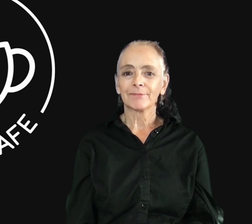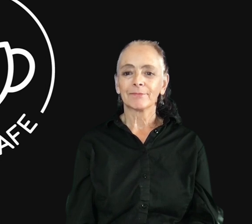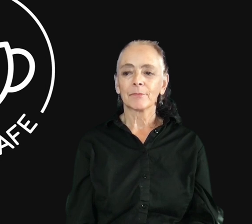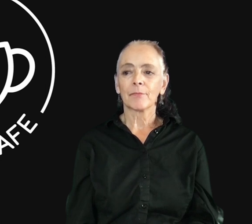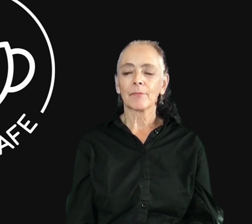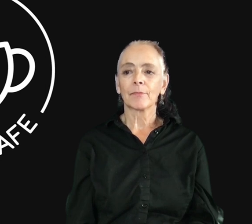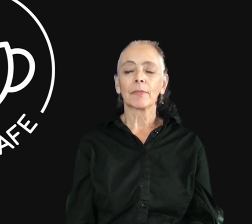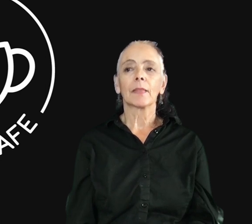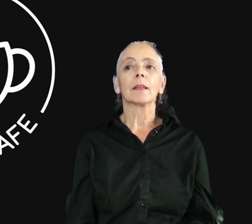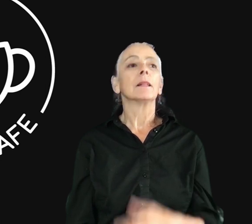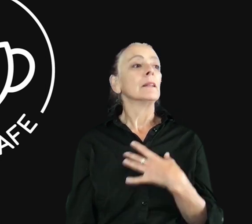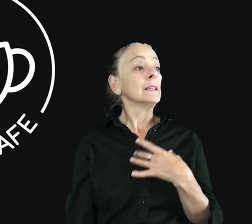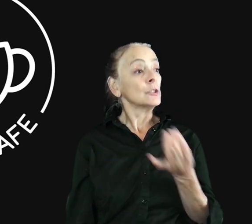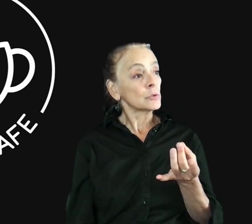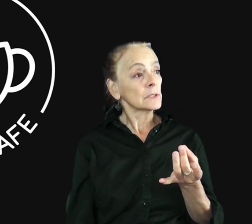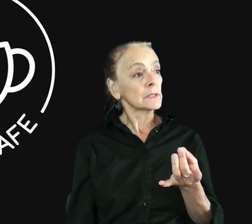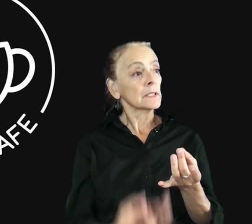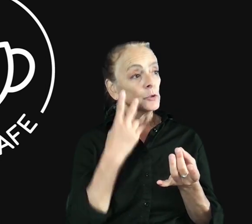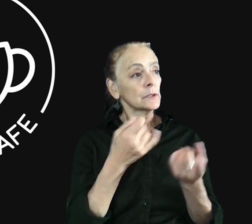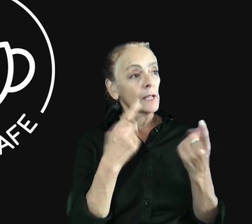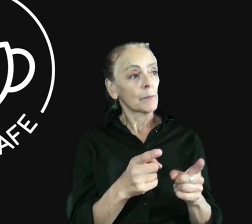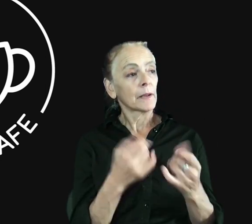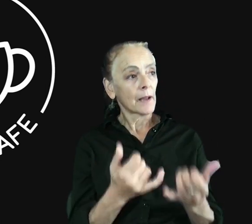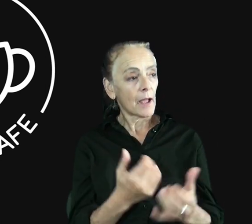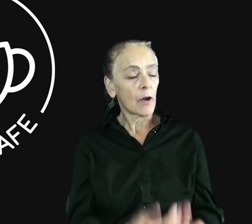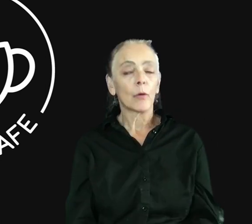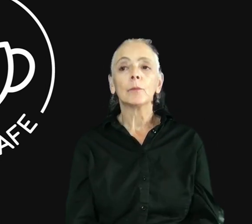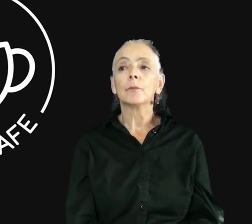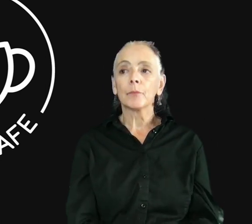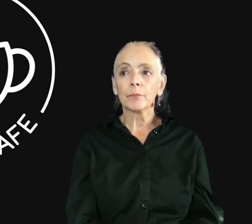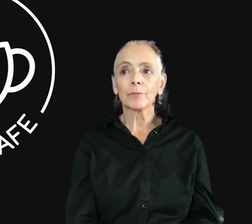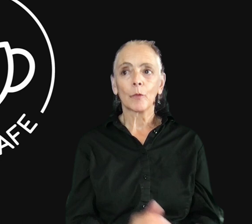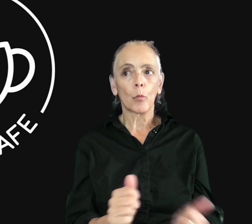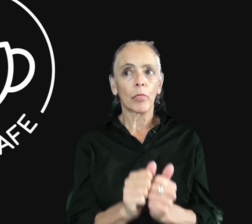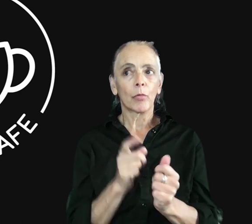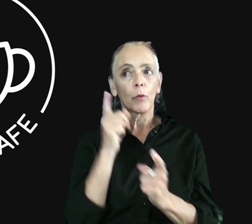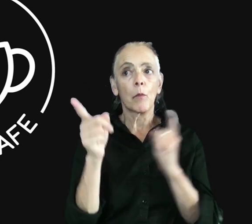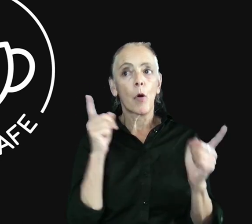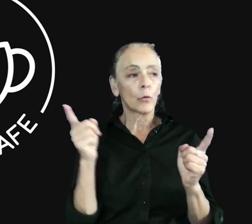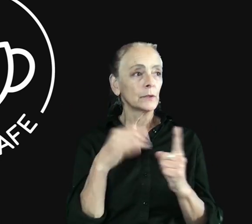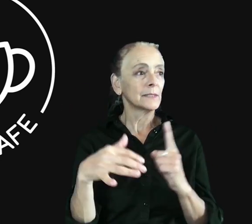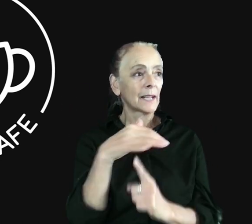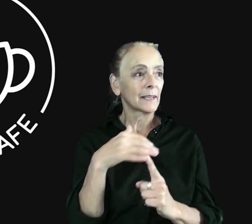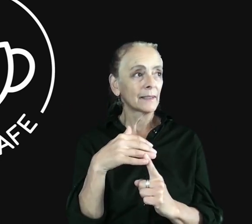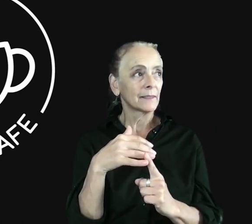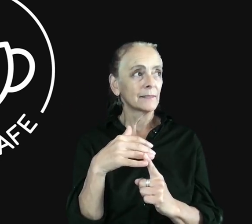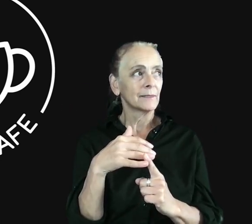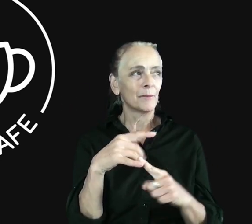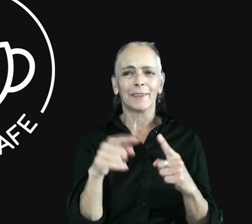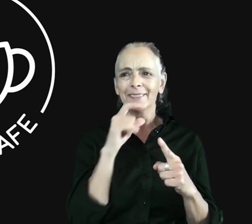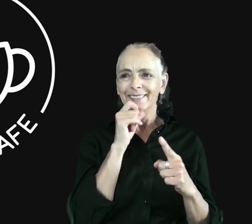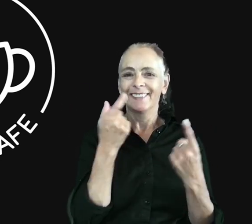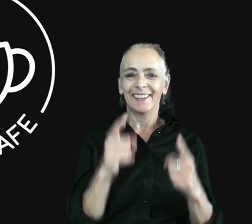yeah that's interesting to see that this is happening now uh with the the remote setting uh when it maybe was not happening so